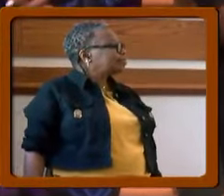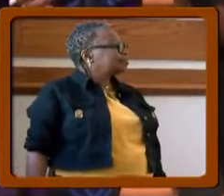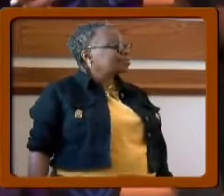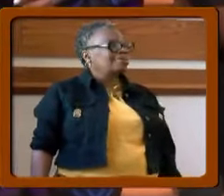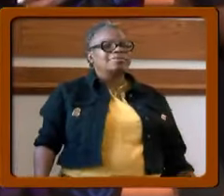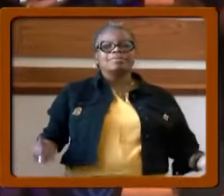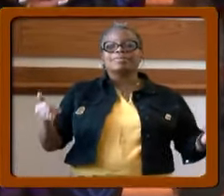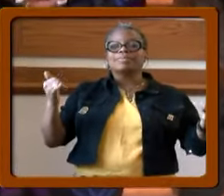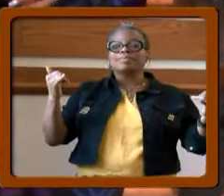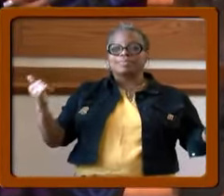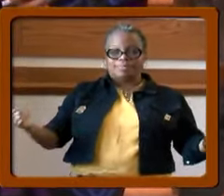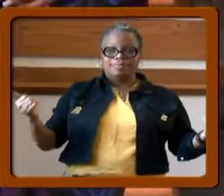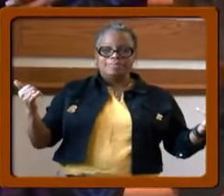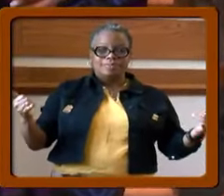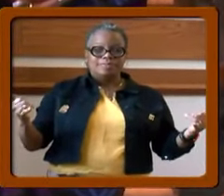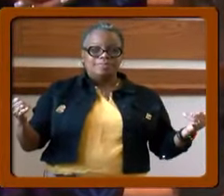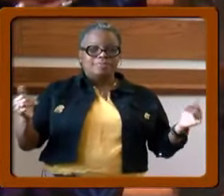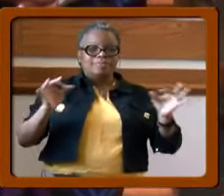And now, beloved,